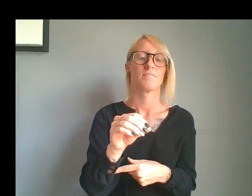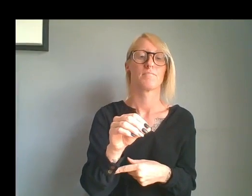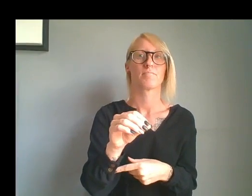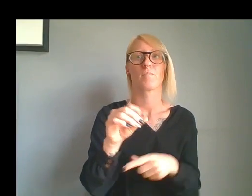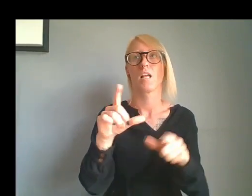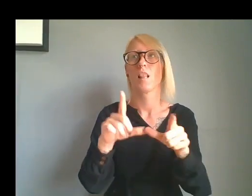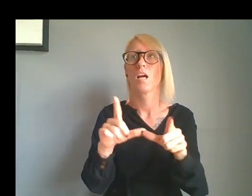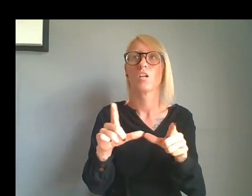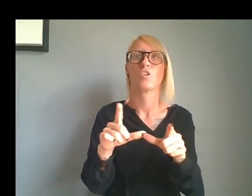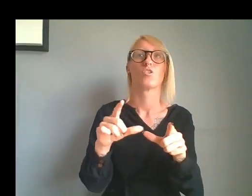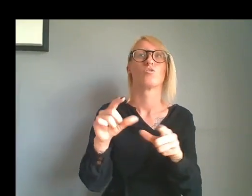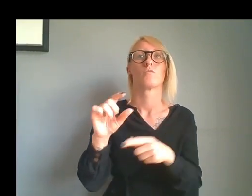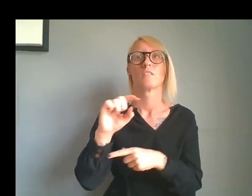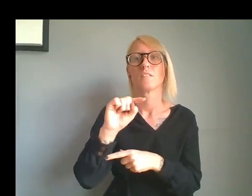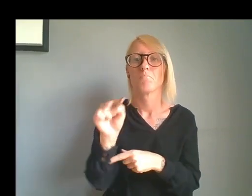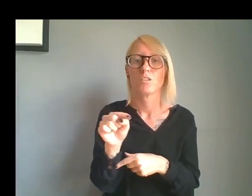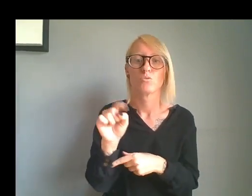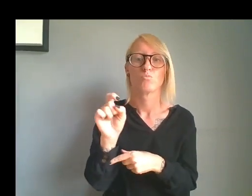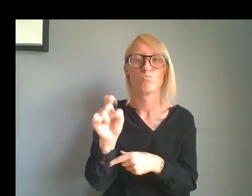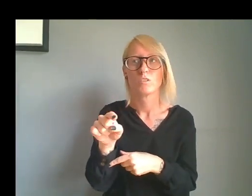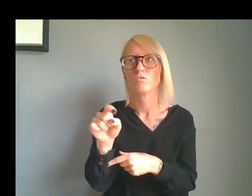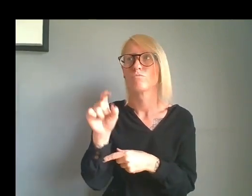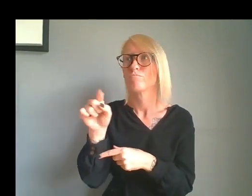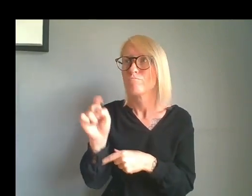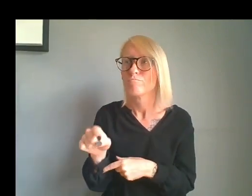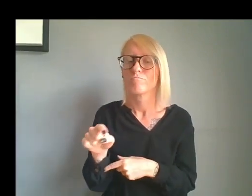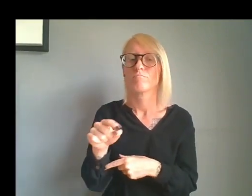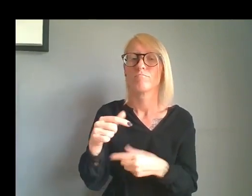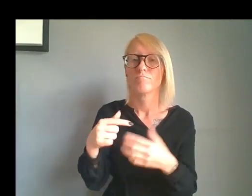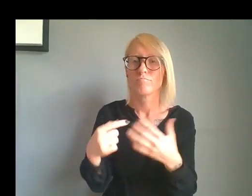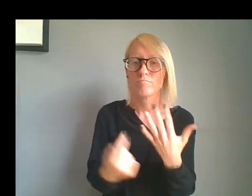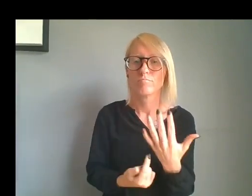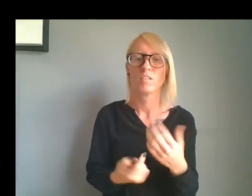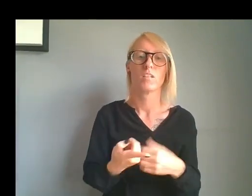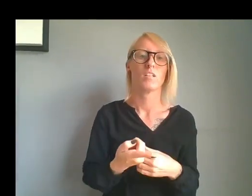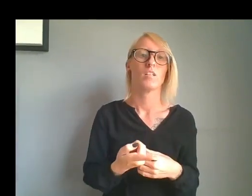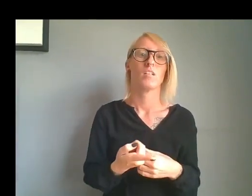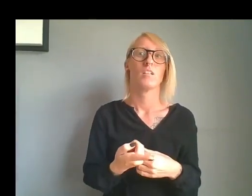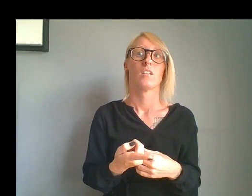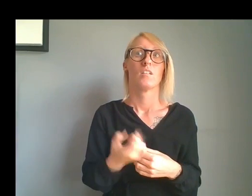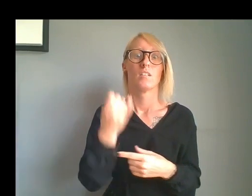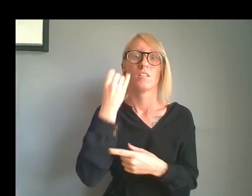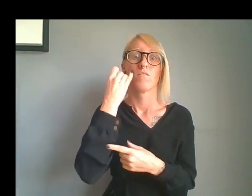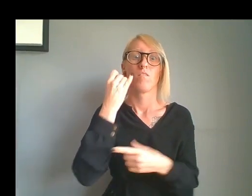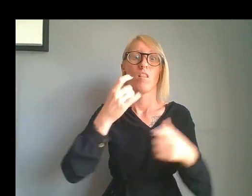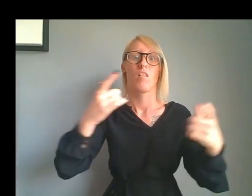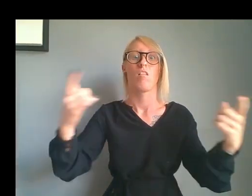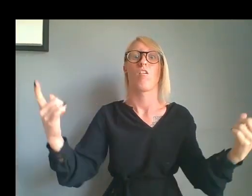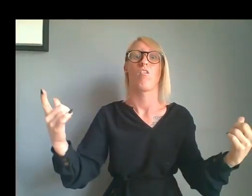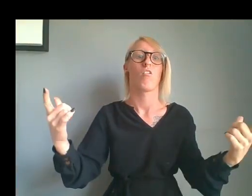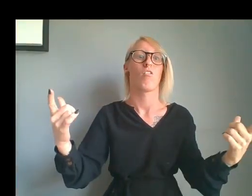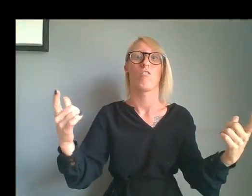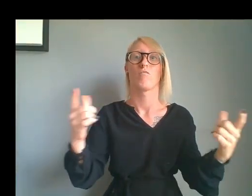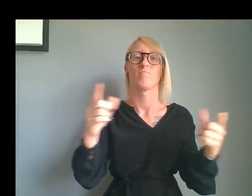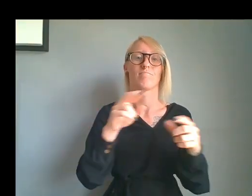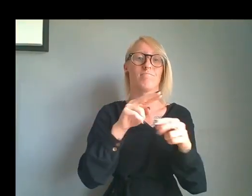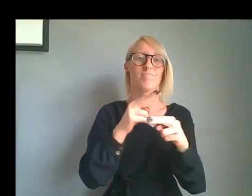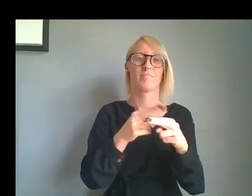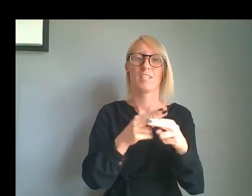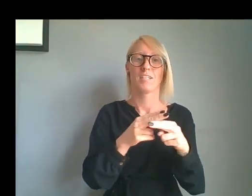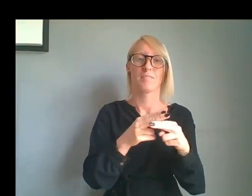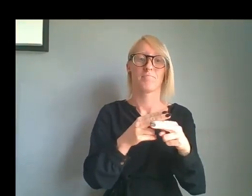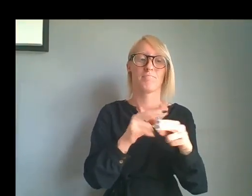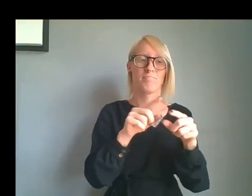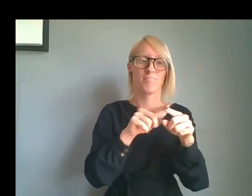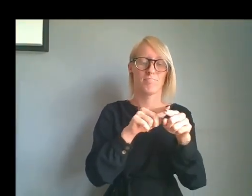was sending out a tweet that someone else made. Well, if you have a really long name and someone wants to do what's called that